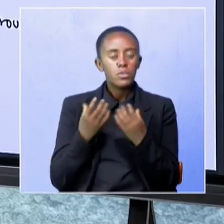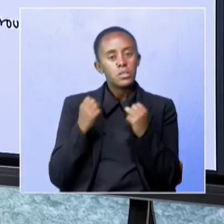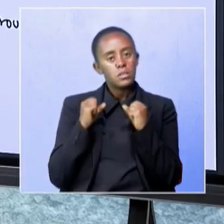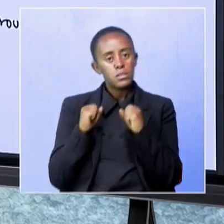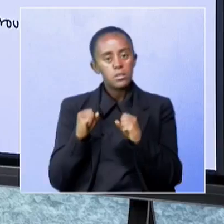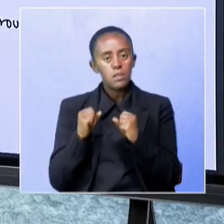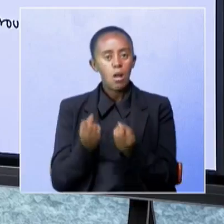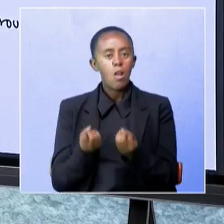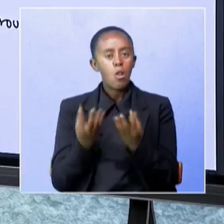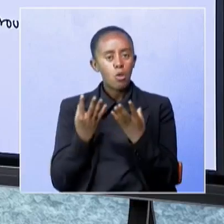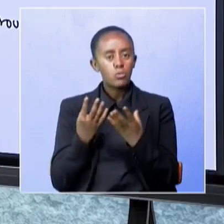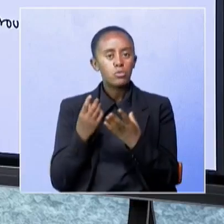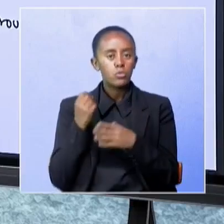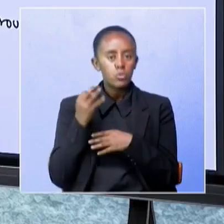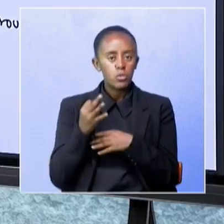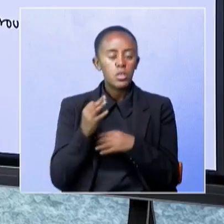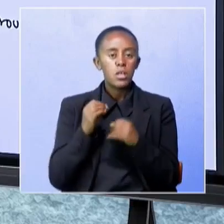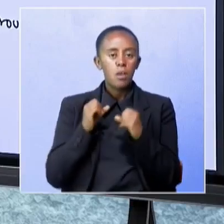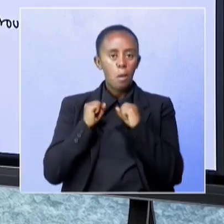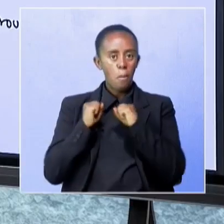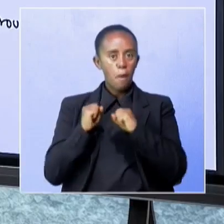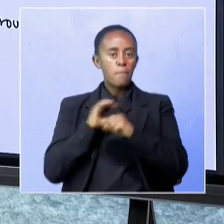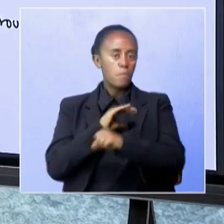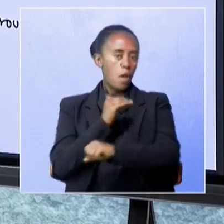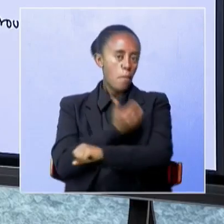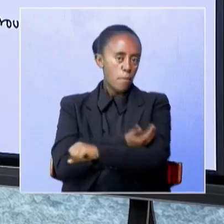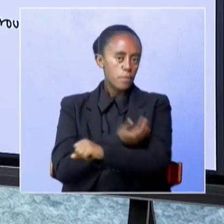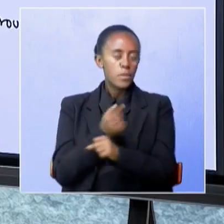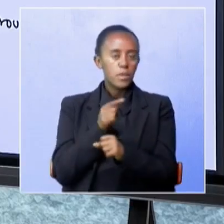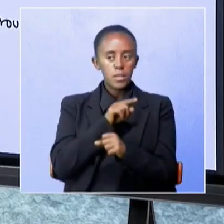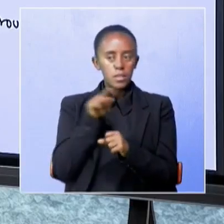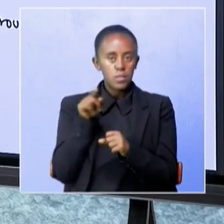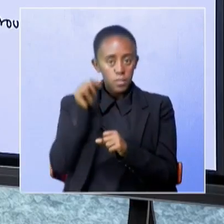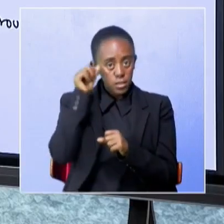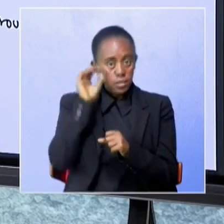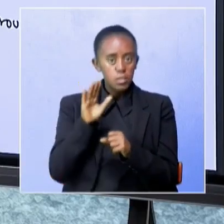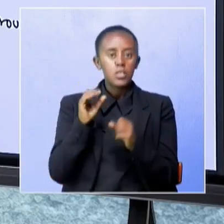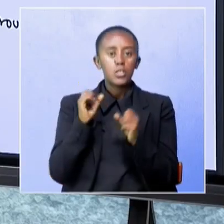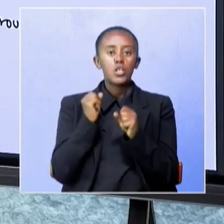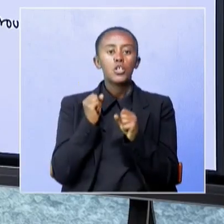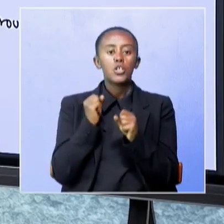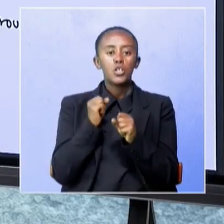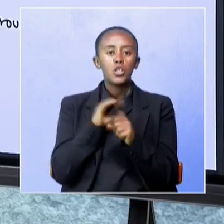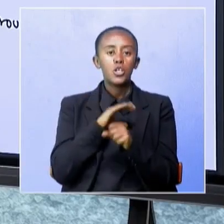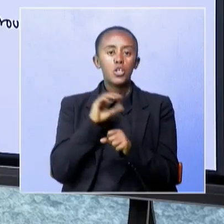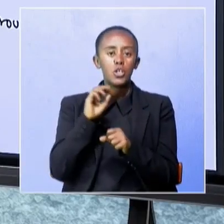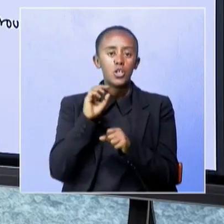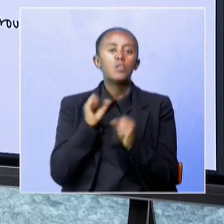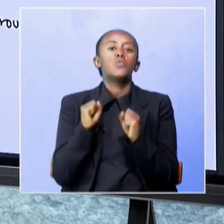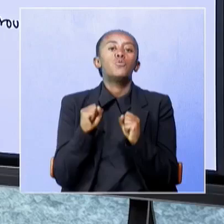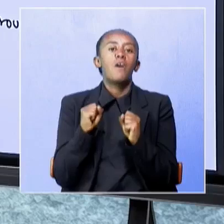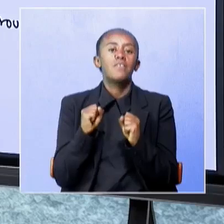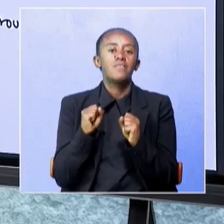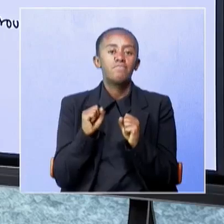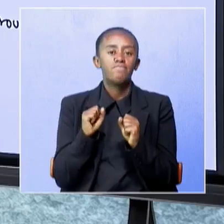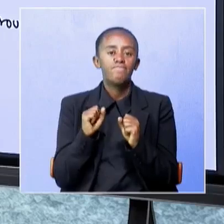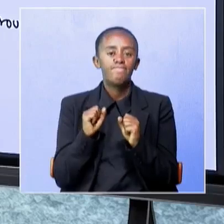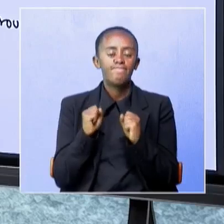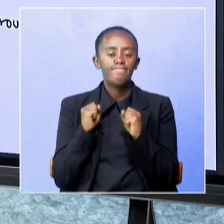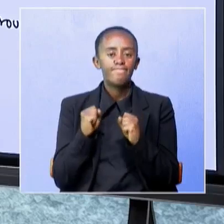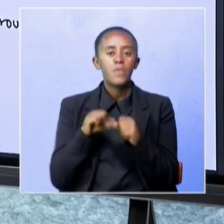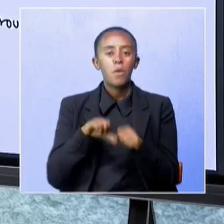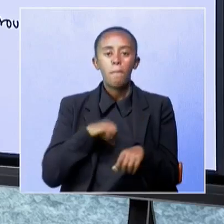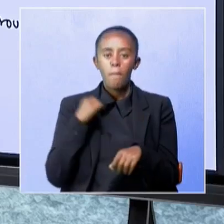strength, lots of capability. And his endurance during that is what? Is something to be proud